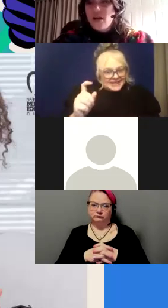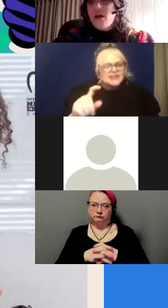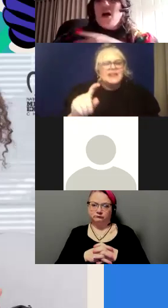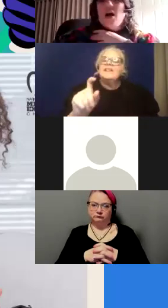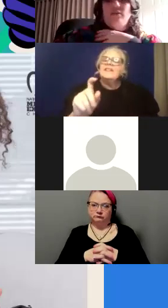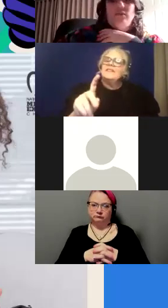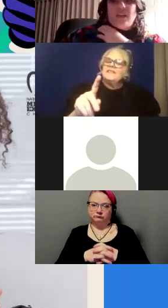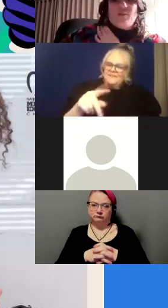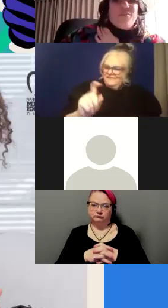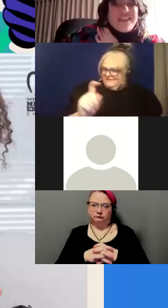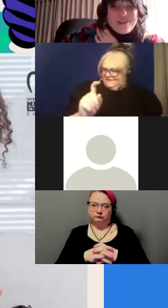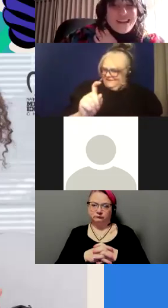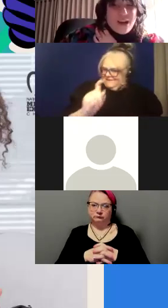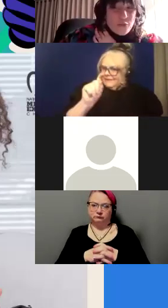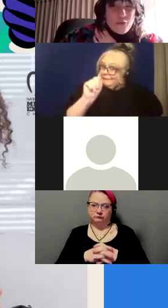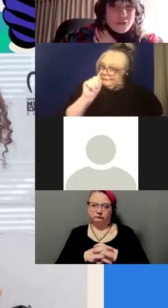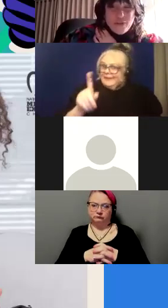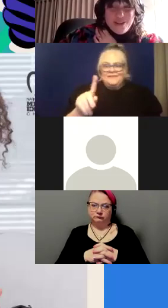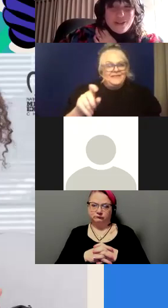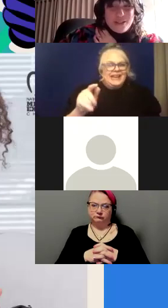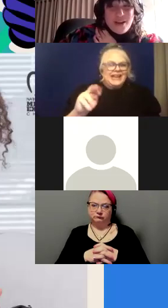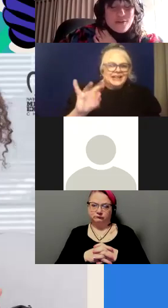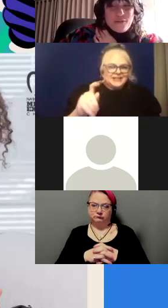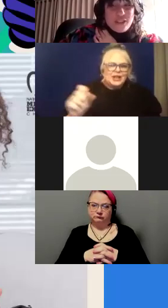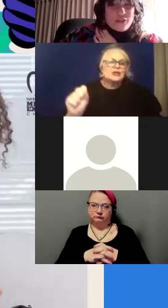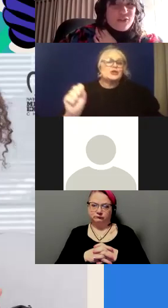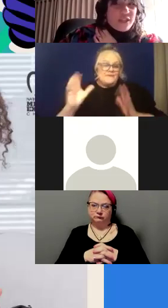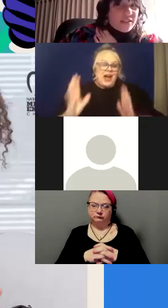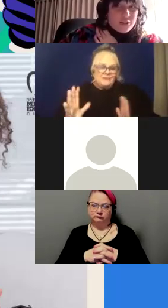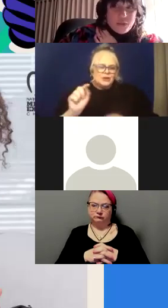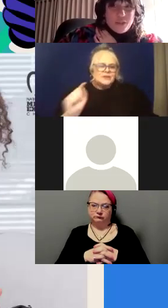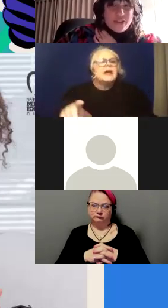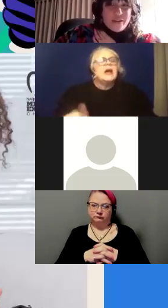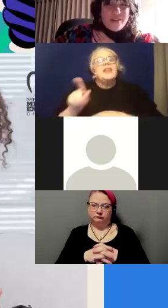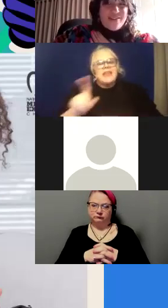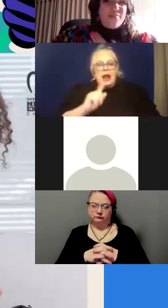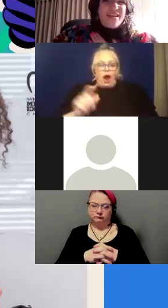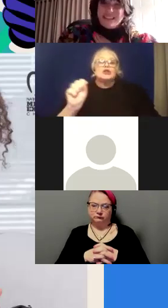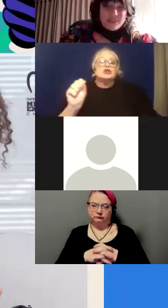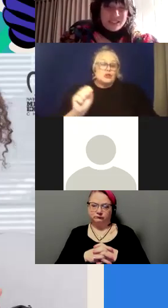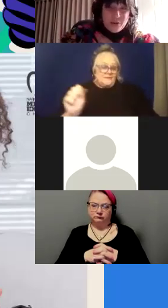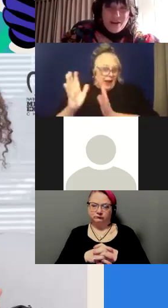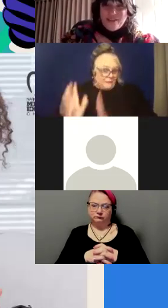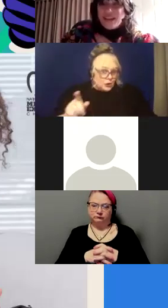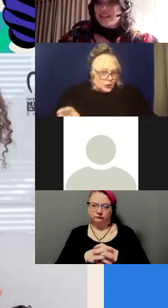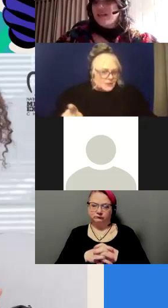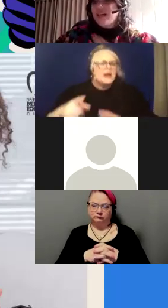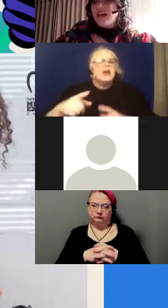experiences. They've been meaningful and helpful for survivors of child sexual abuse material of many different